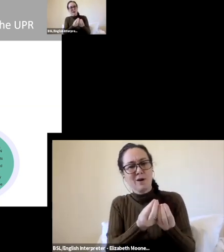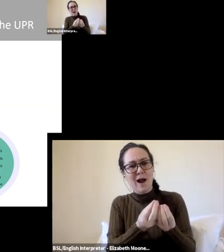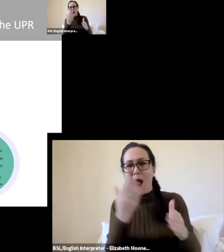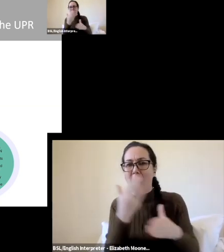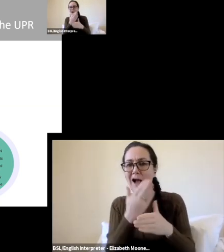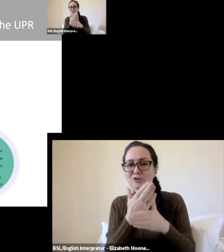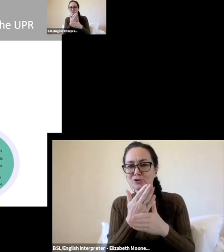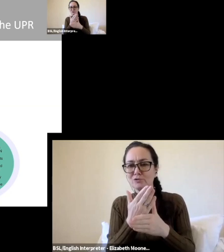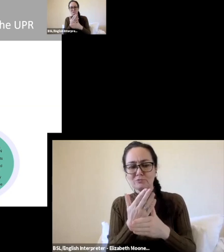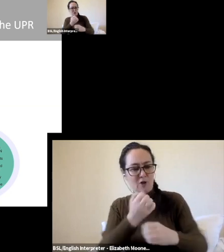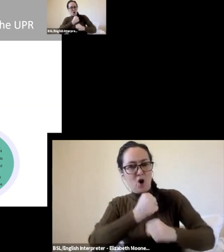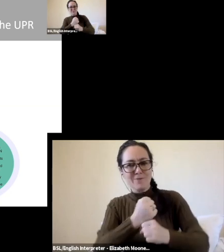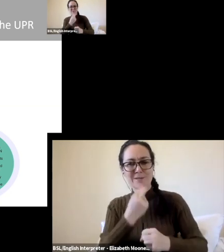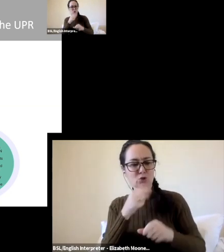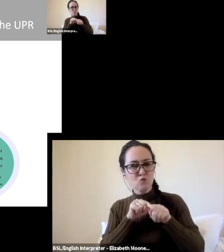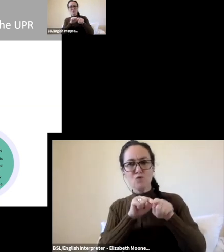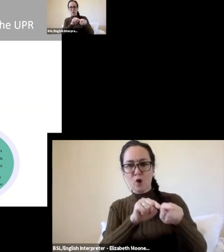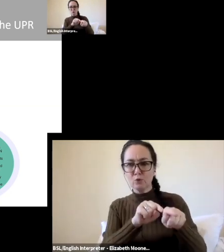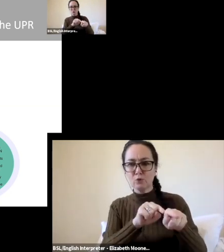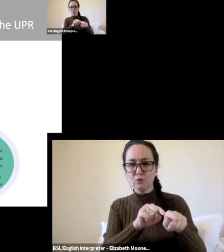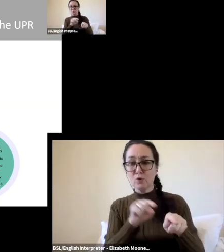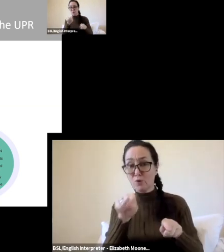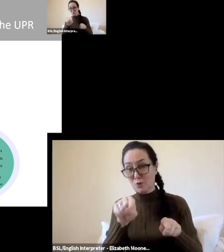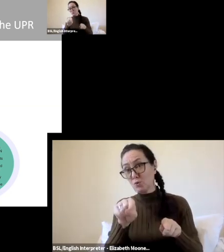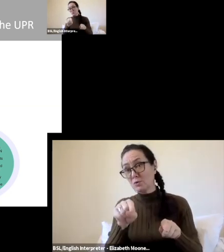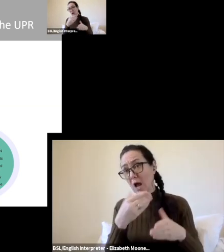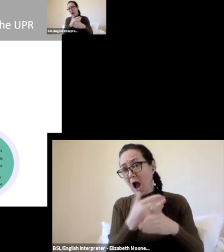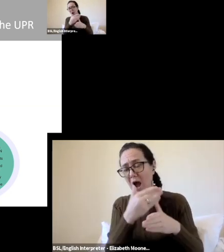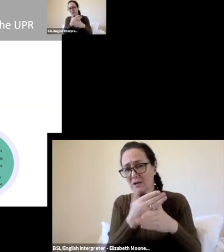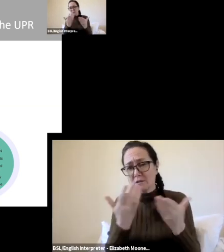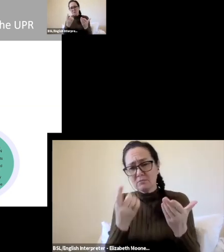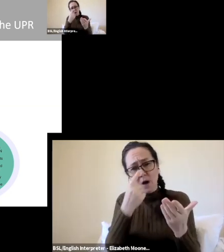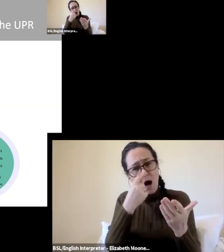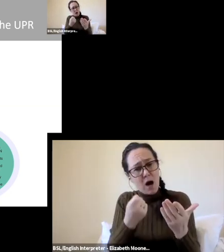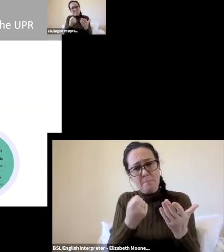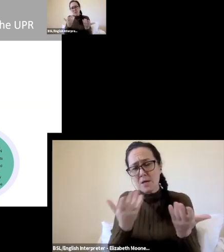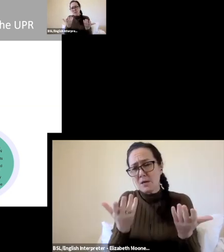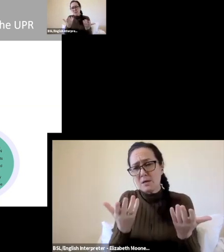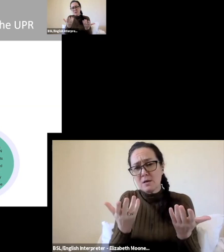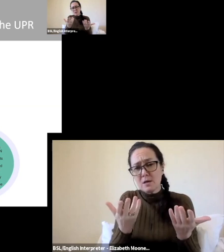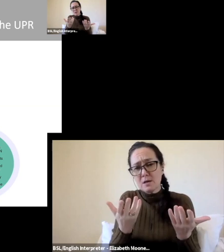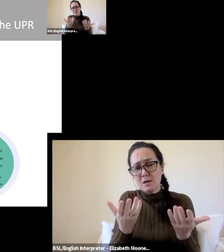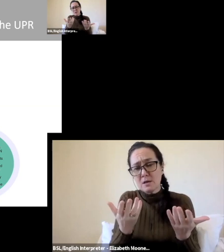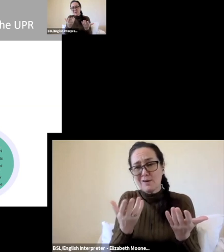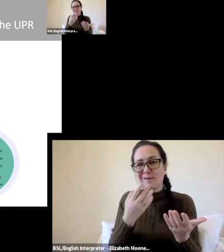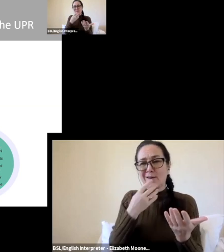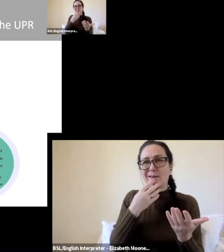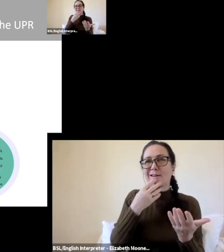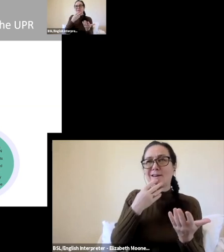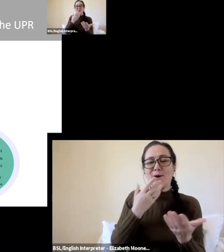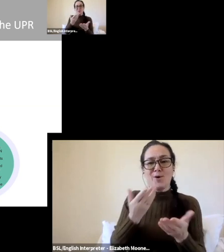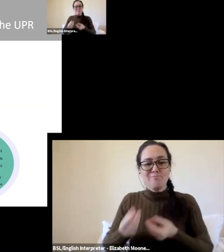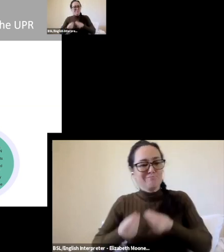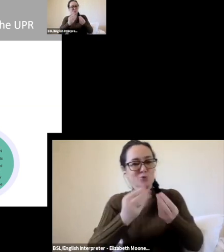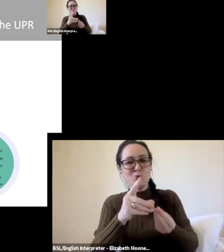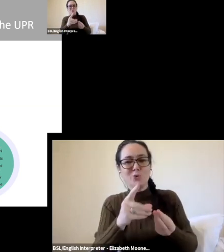actions for your government. Those suggestions can be picked up by the diplomats that will be